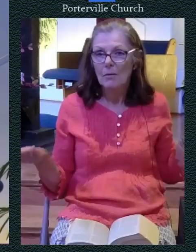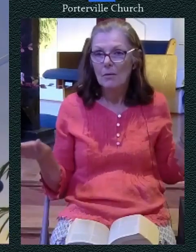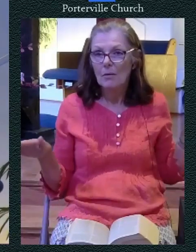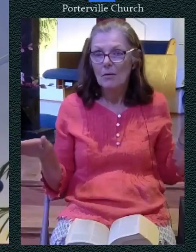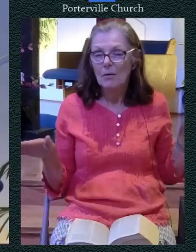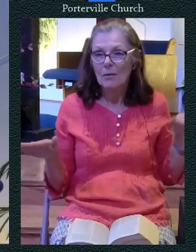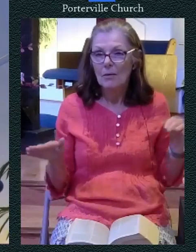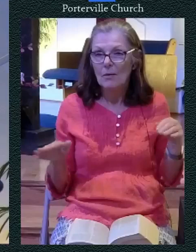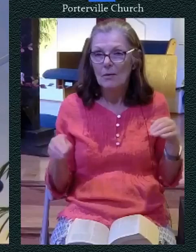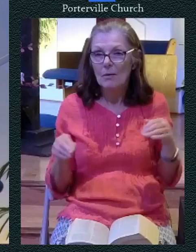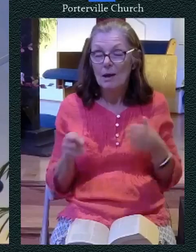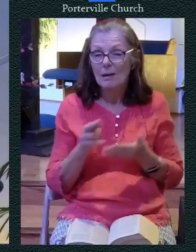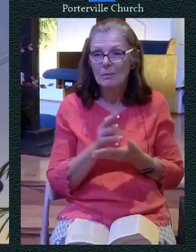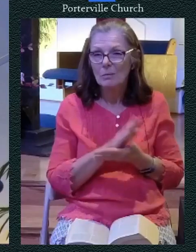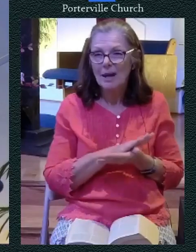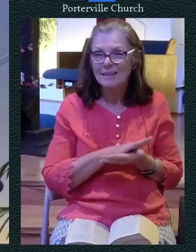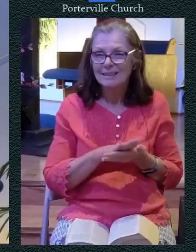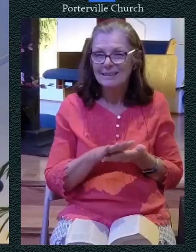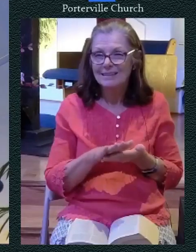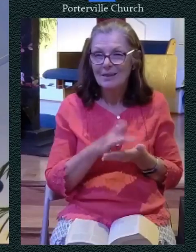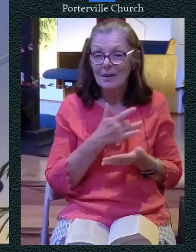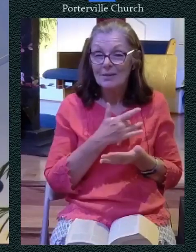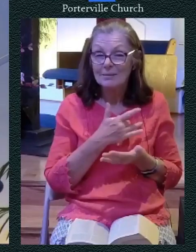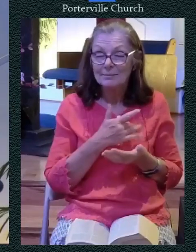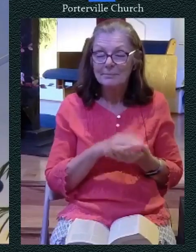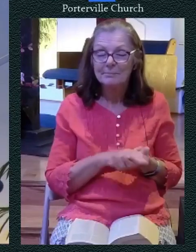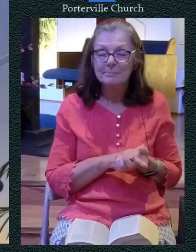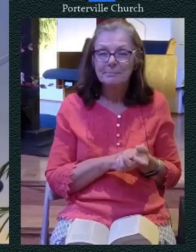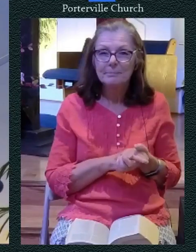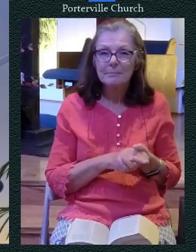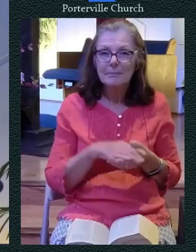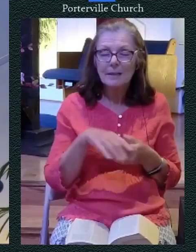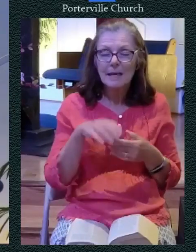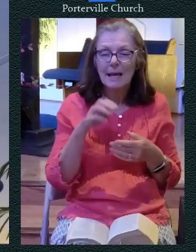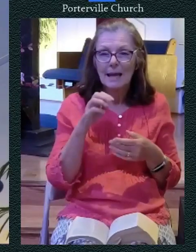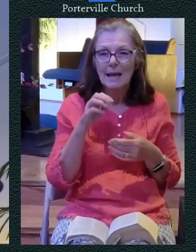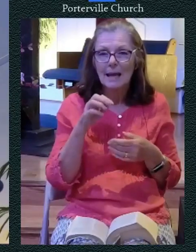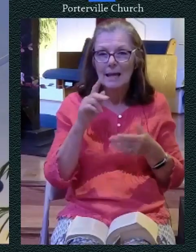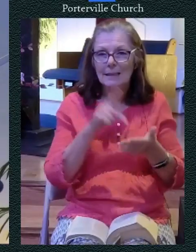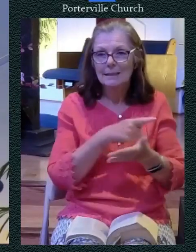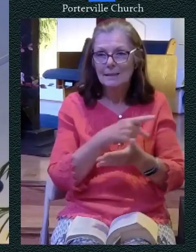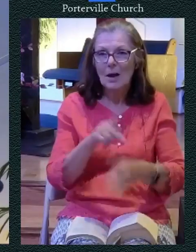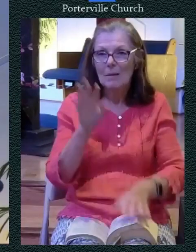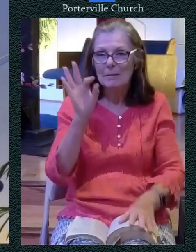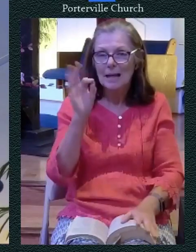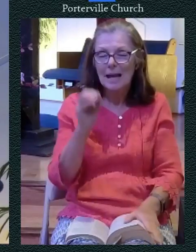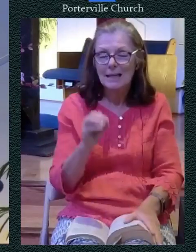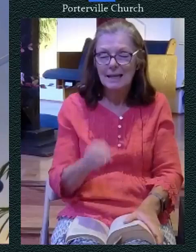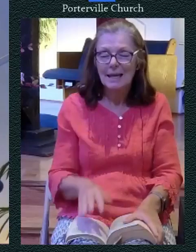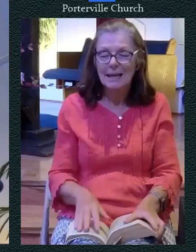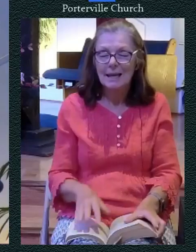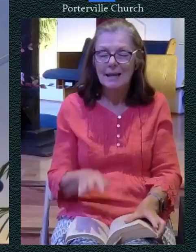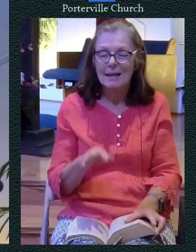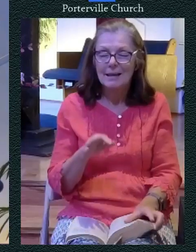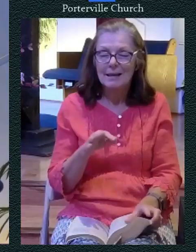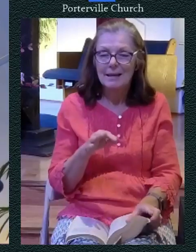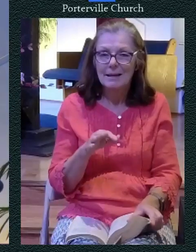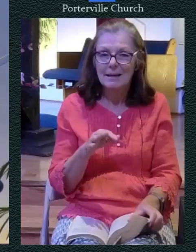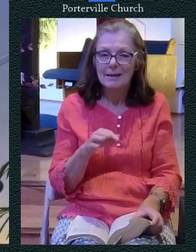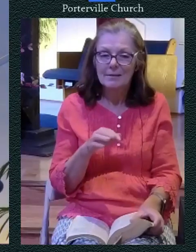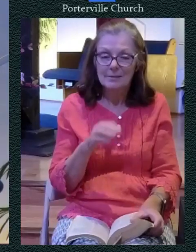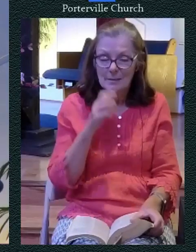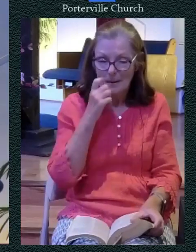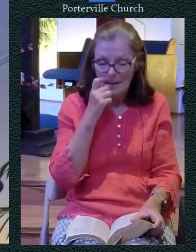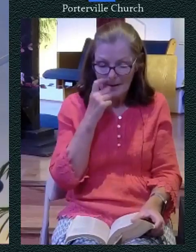And I end with one more statement here. Psalms 90. Psalms 90 parallels many of